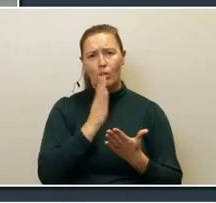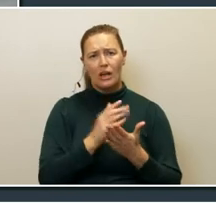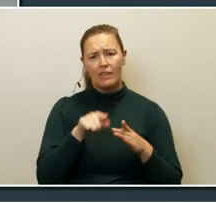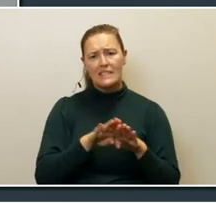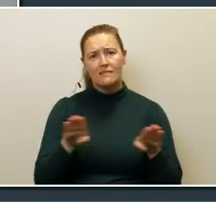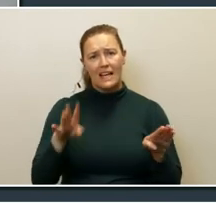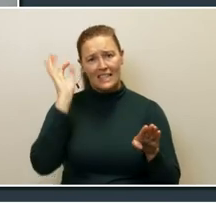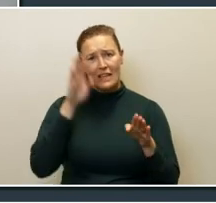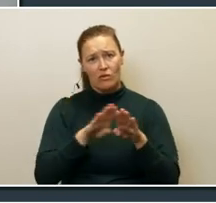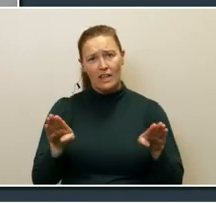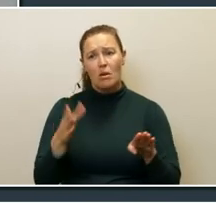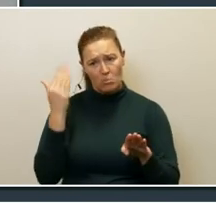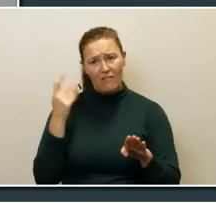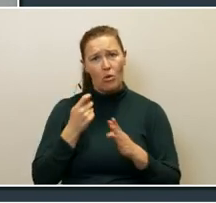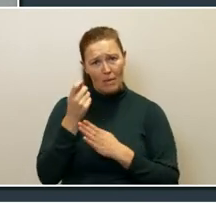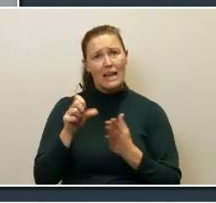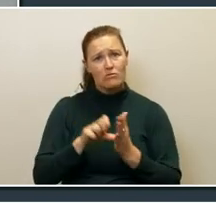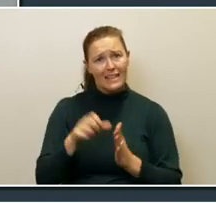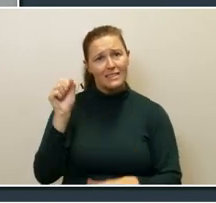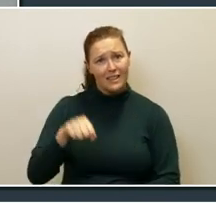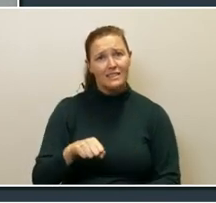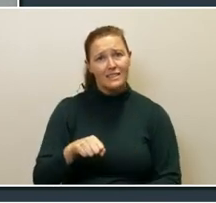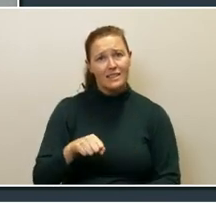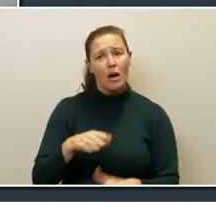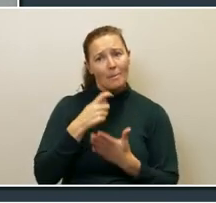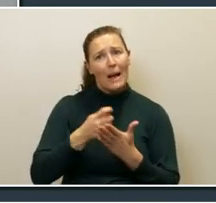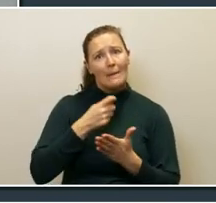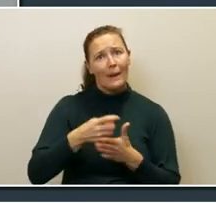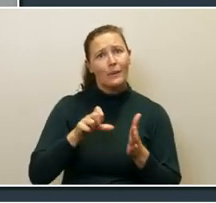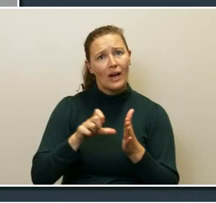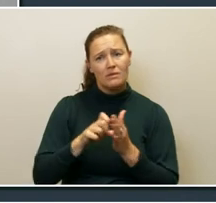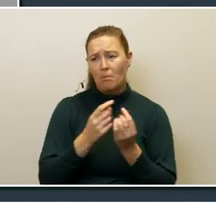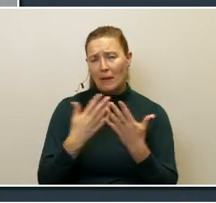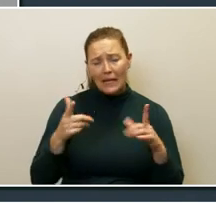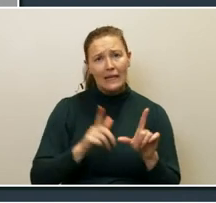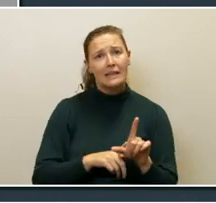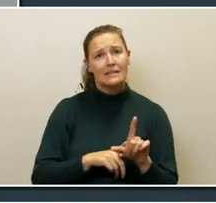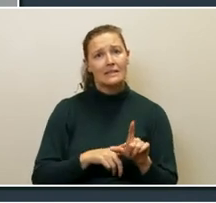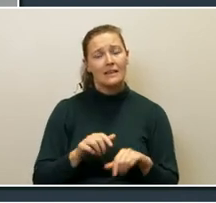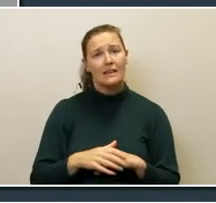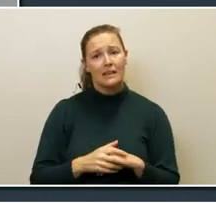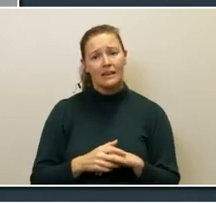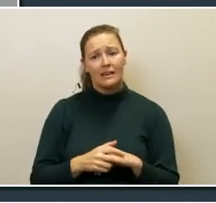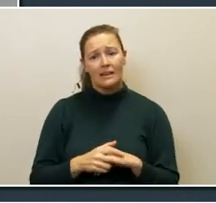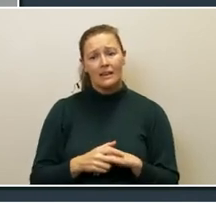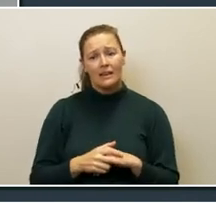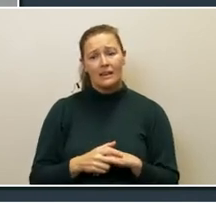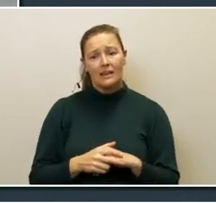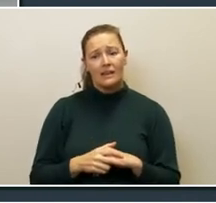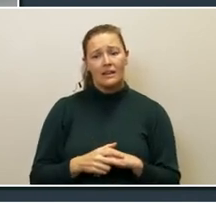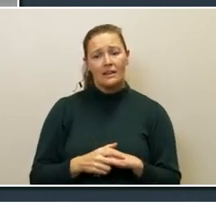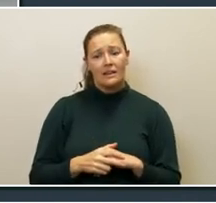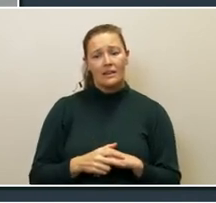flats, these council flats, were ratepayers, and they paid rent rates for years, you know, and that's why all the things that have happened